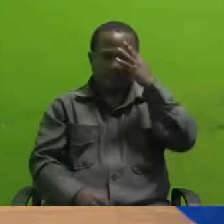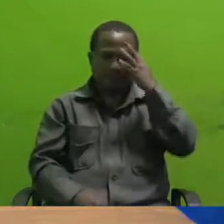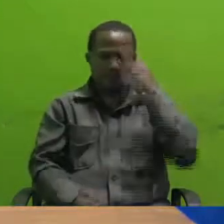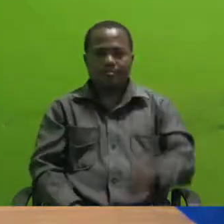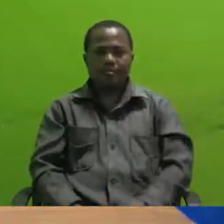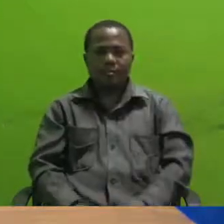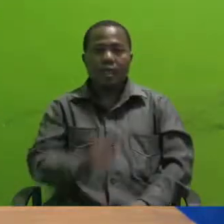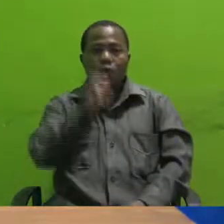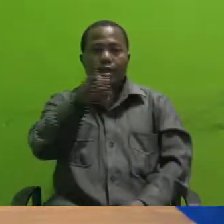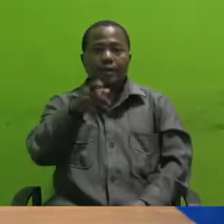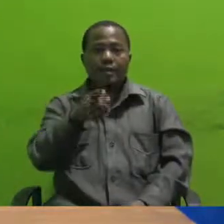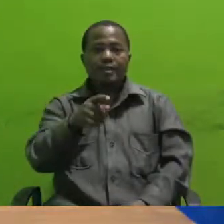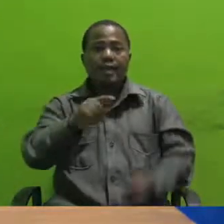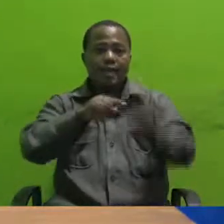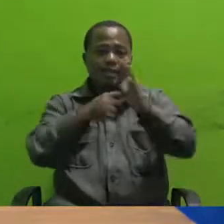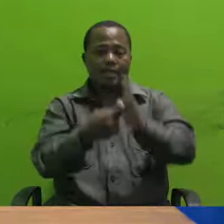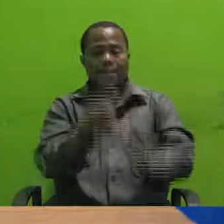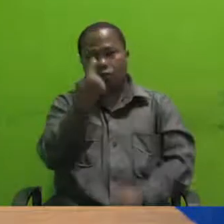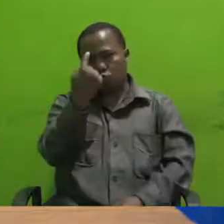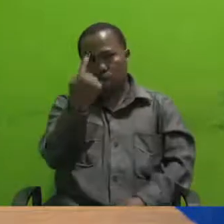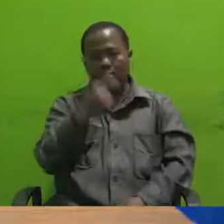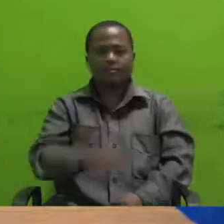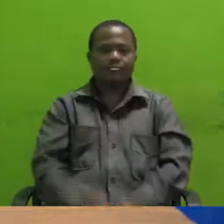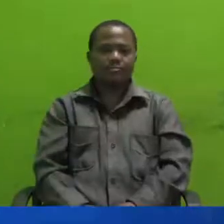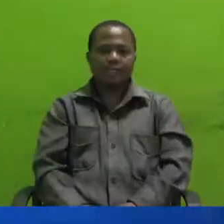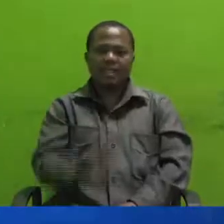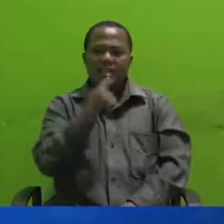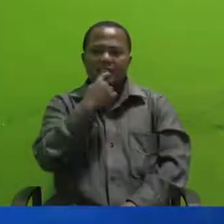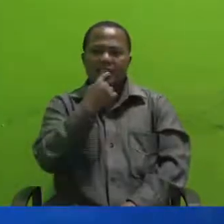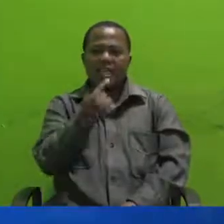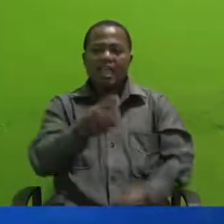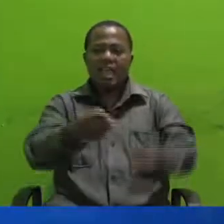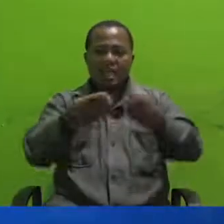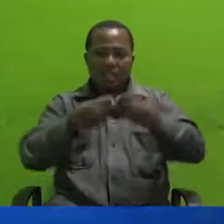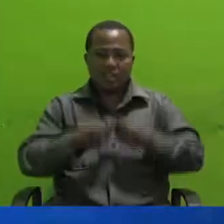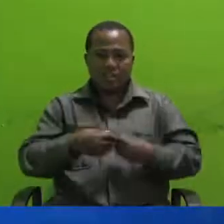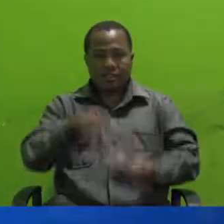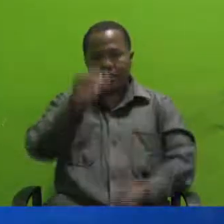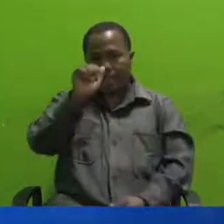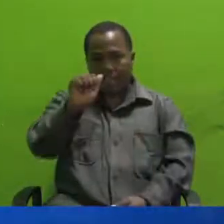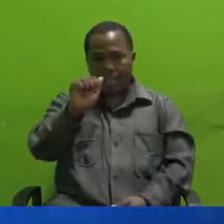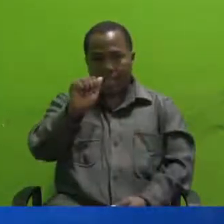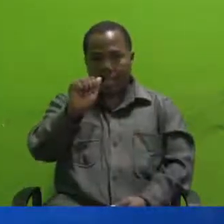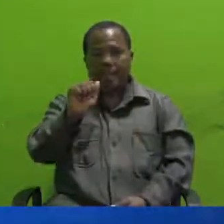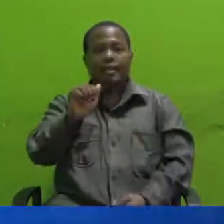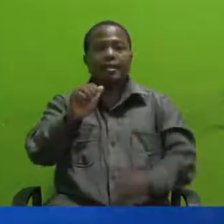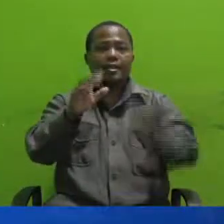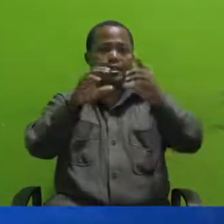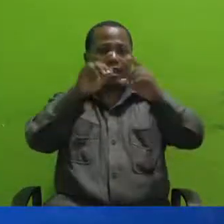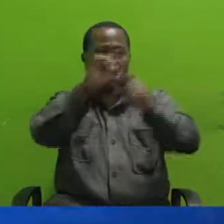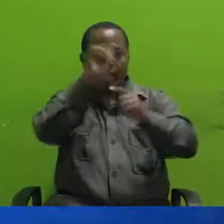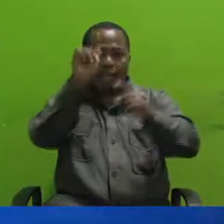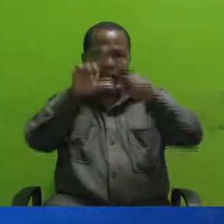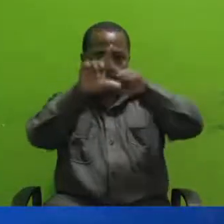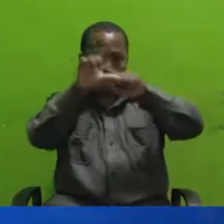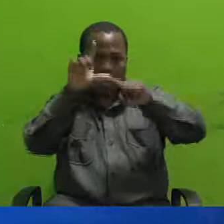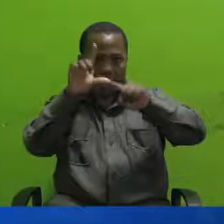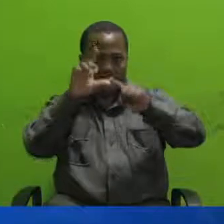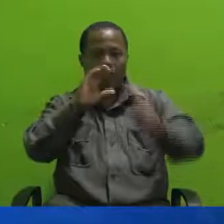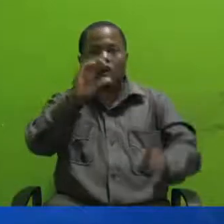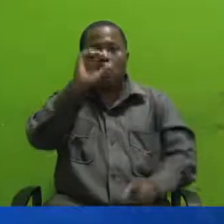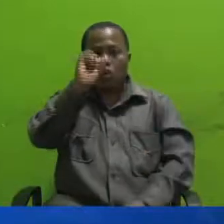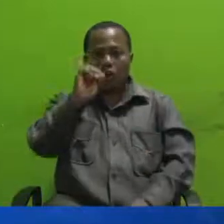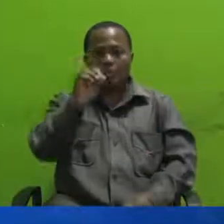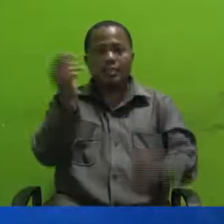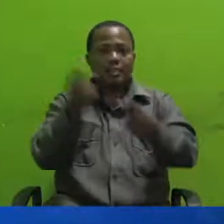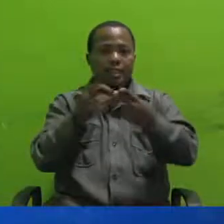We have example number 1 says, given that A is an acute angle and cos A